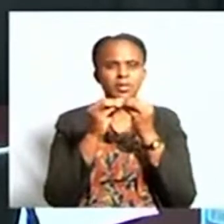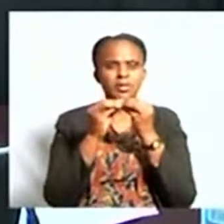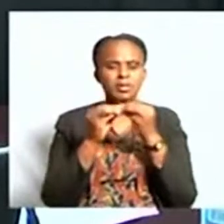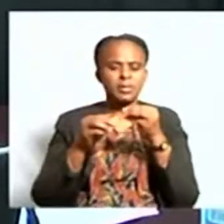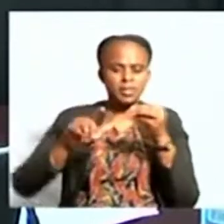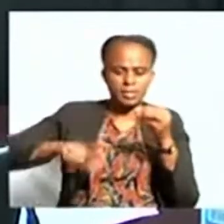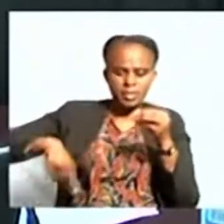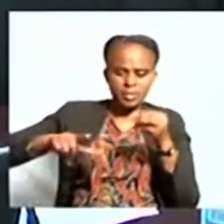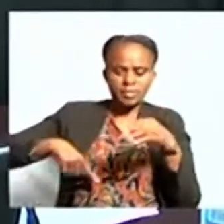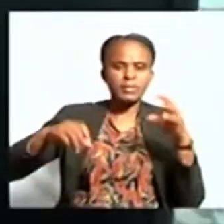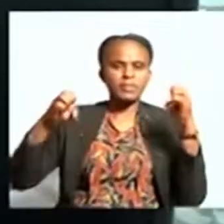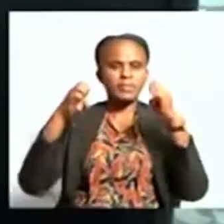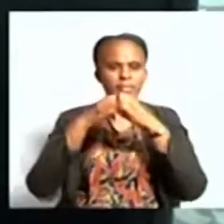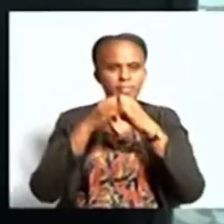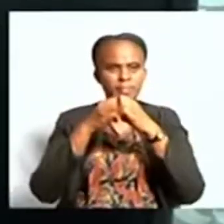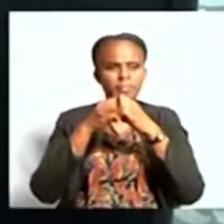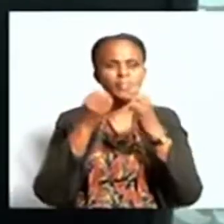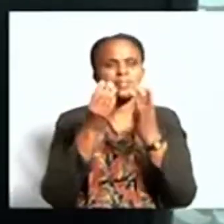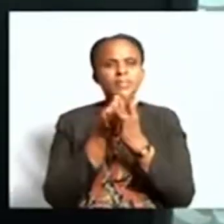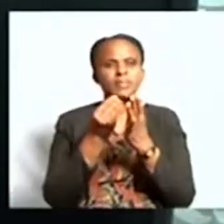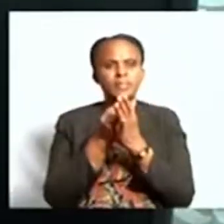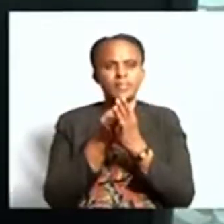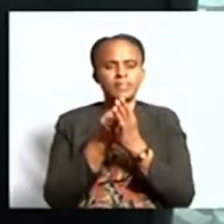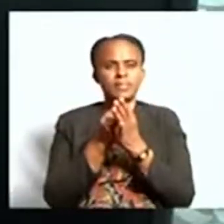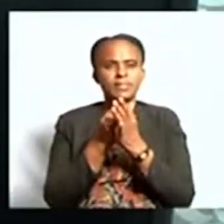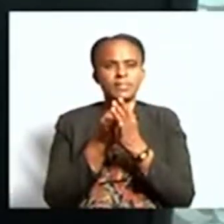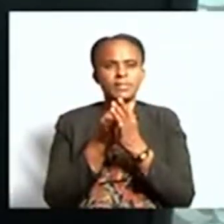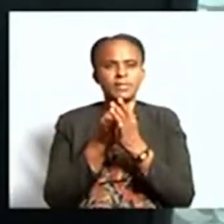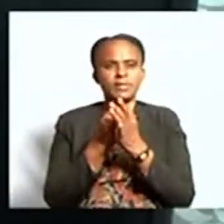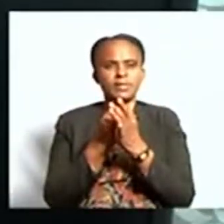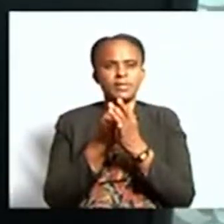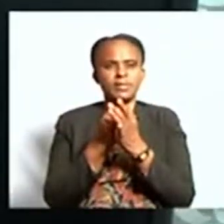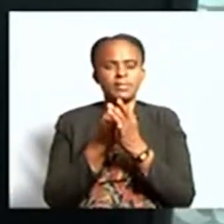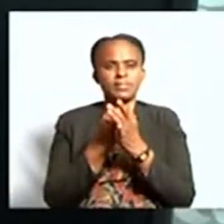delayed banking of revenue collected